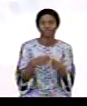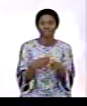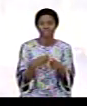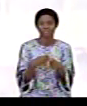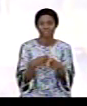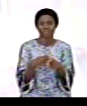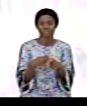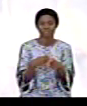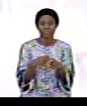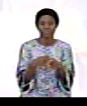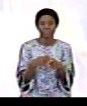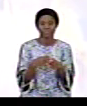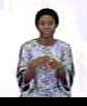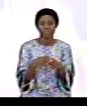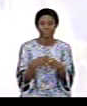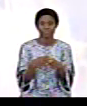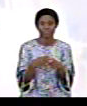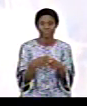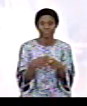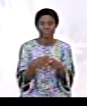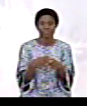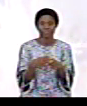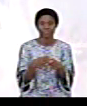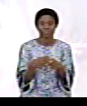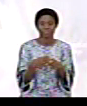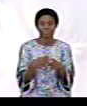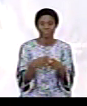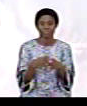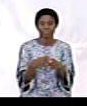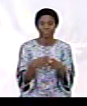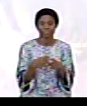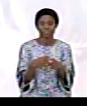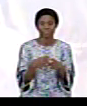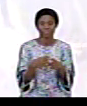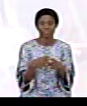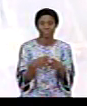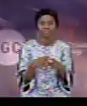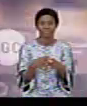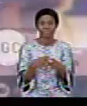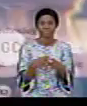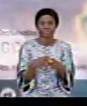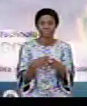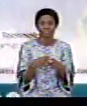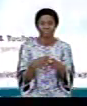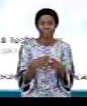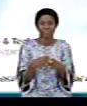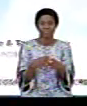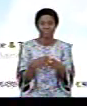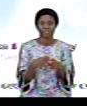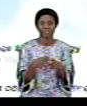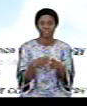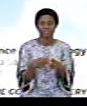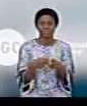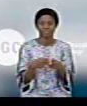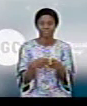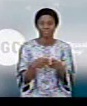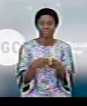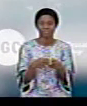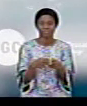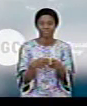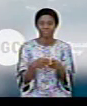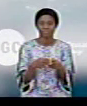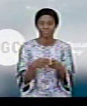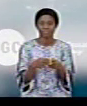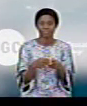2022, 1600 hours GMT daily and 0700 hours Sunday worship service. Also featuring Ministers and Professionals Conference,